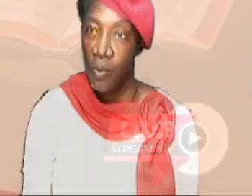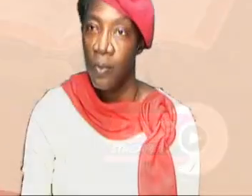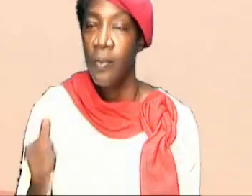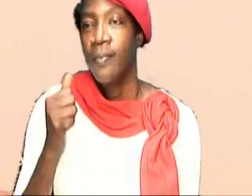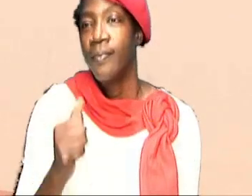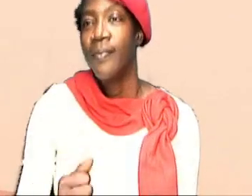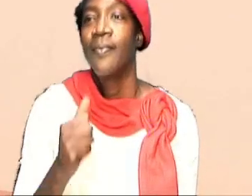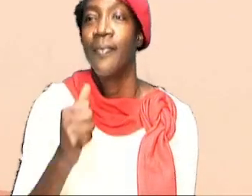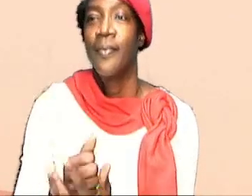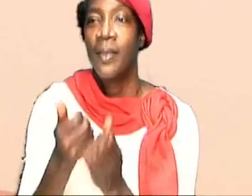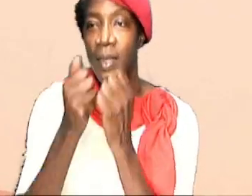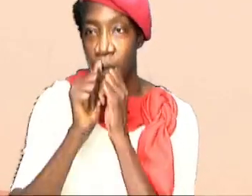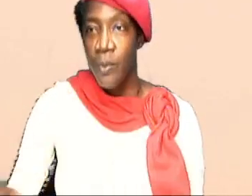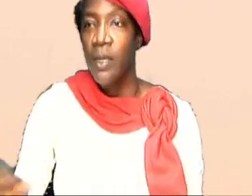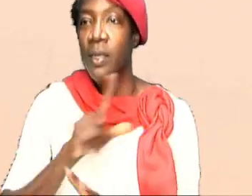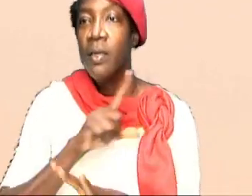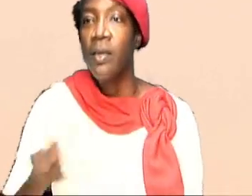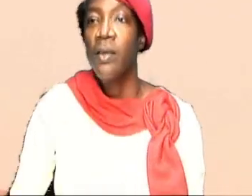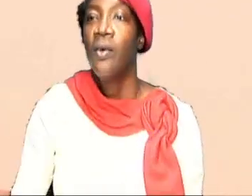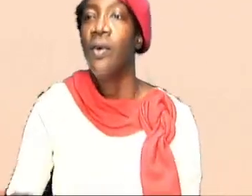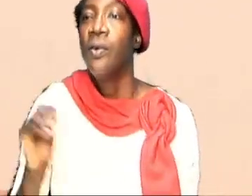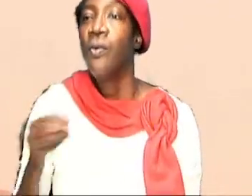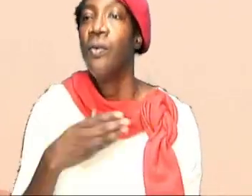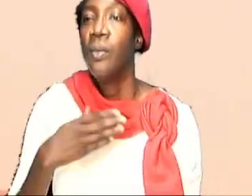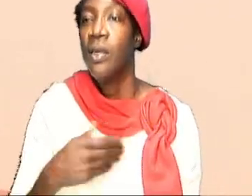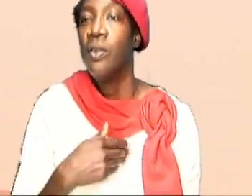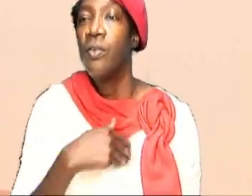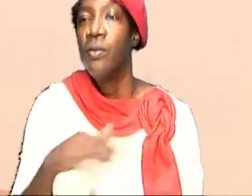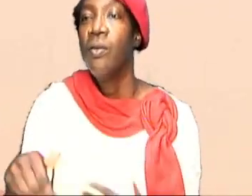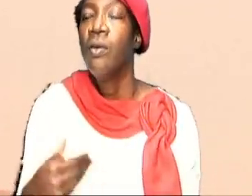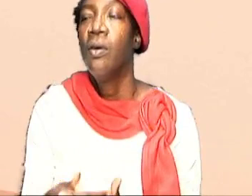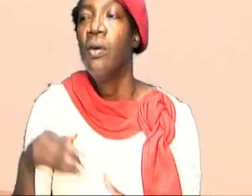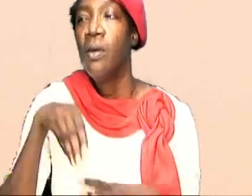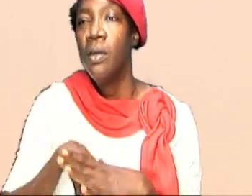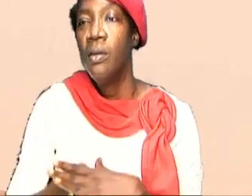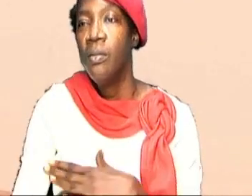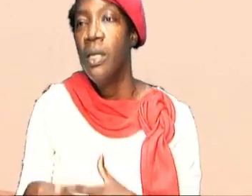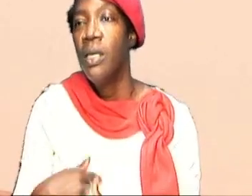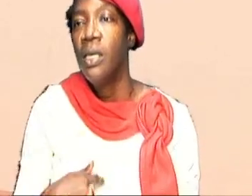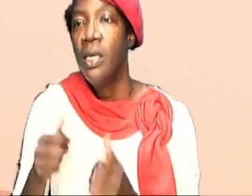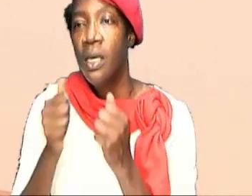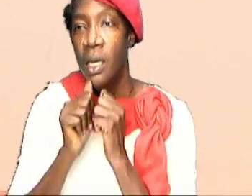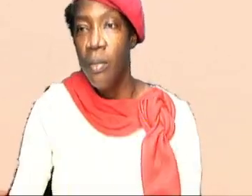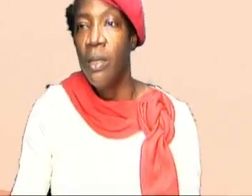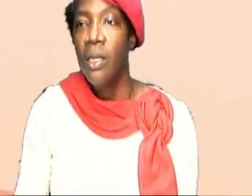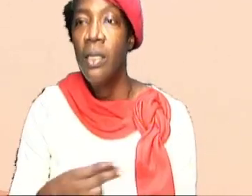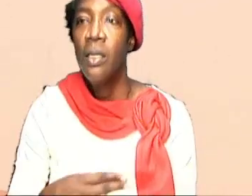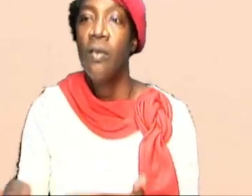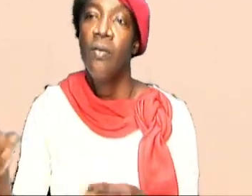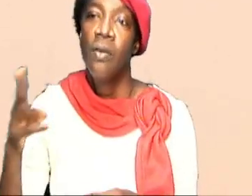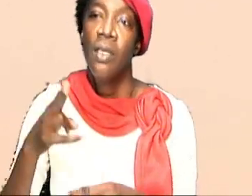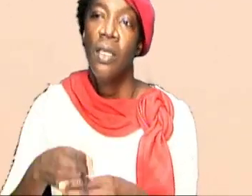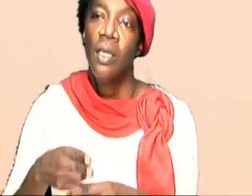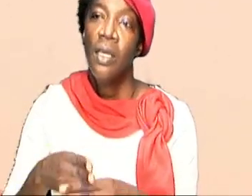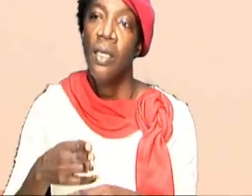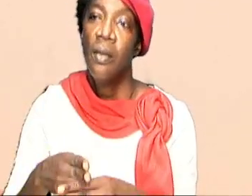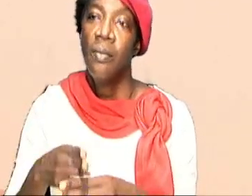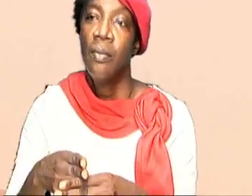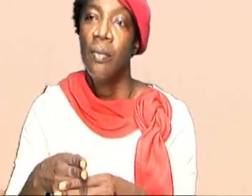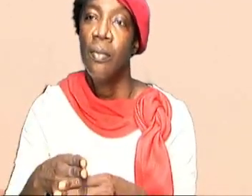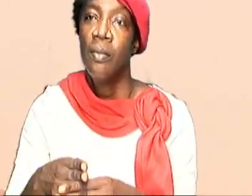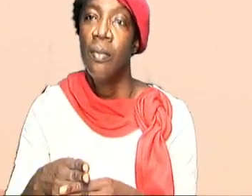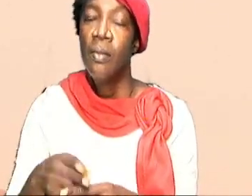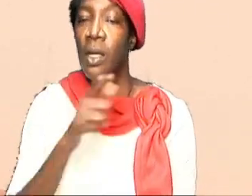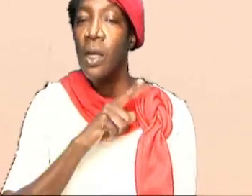Amen, amen. Bless the Lord, O my soul, and all that is within me. Bless his holy name. Lord